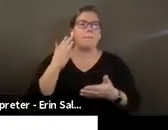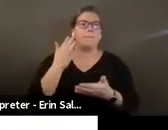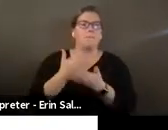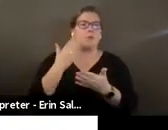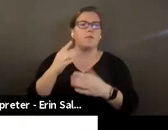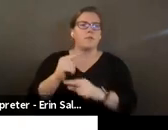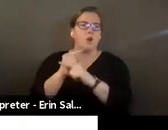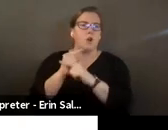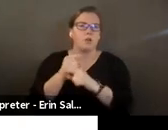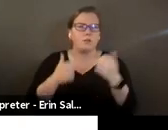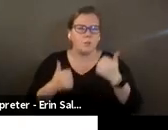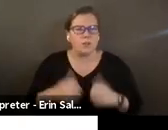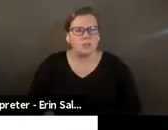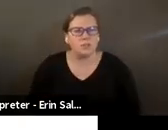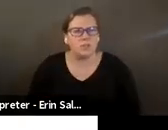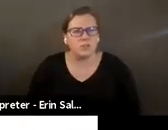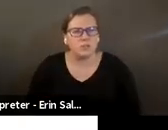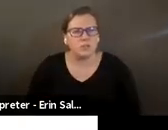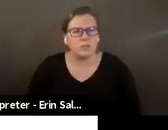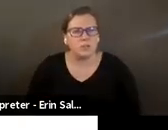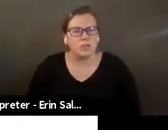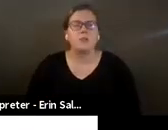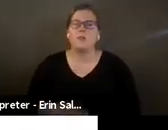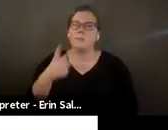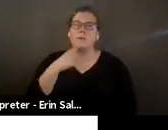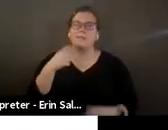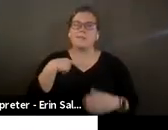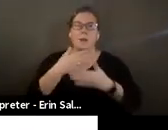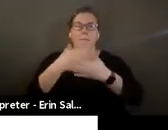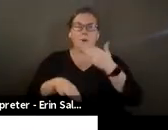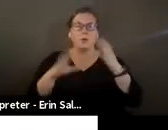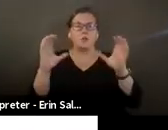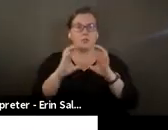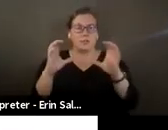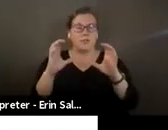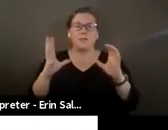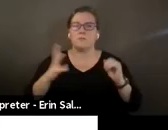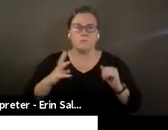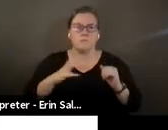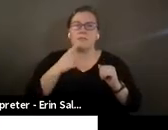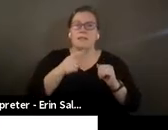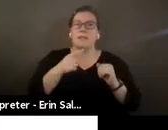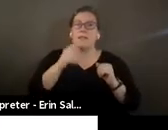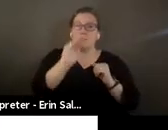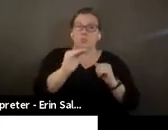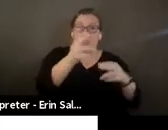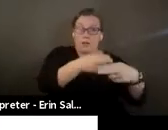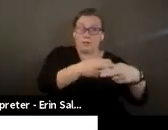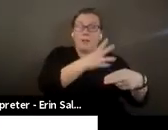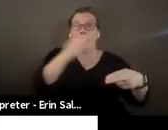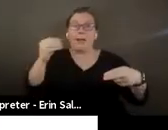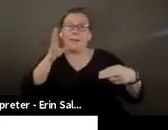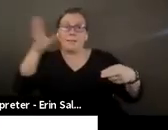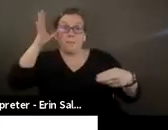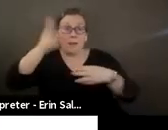this a little bit of detail, but we shared that a long form birth certificate that shows both the child's name and the parent's name is the most common,